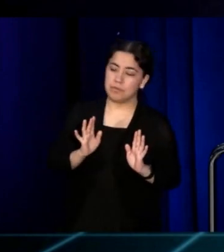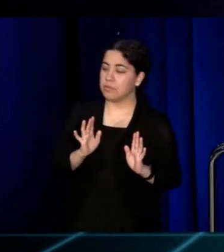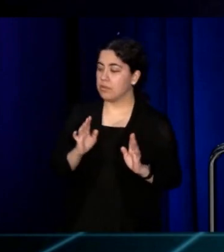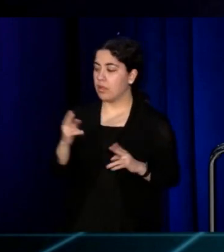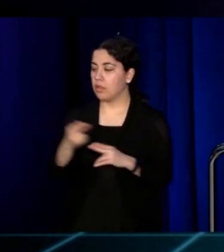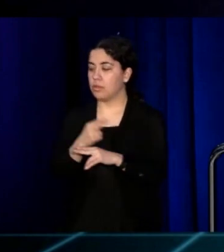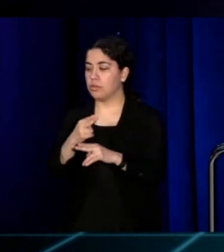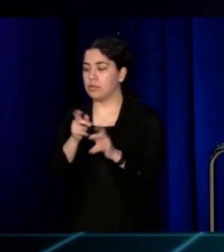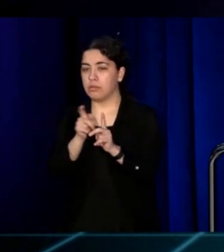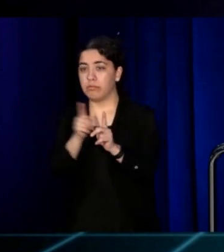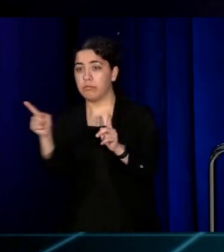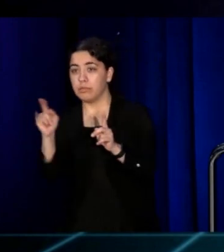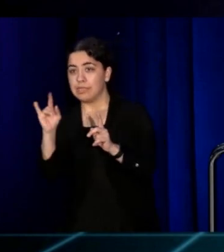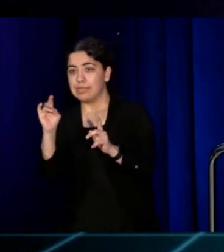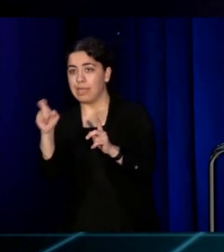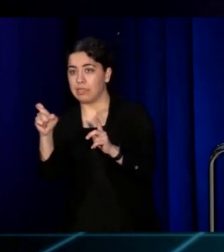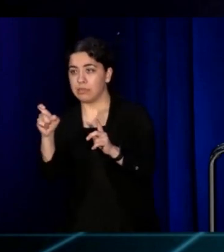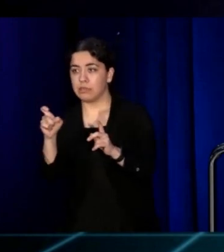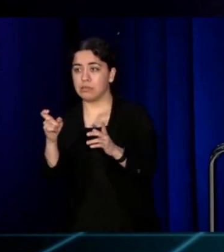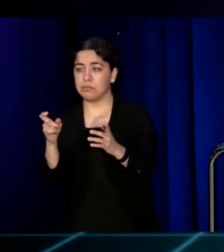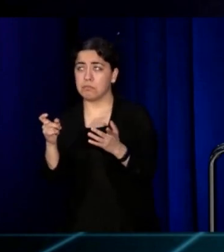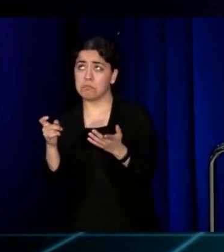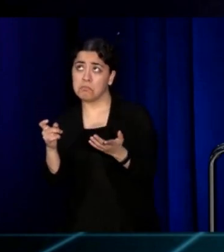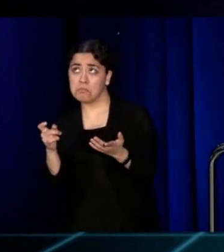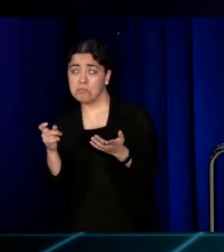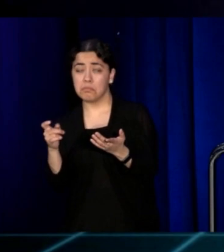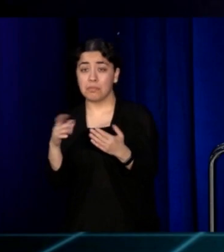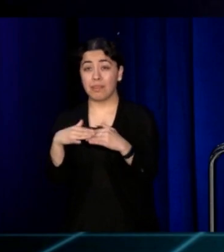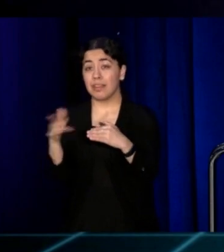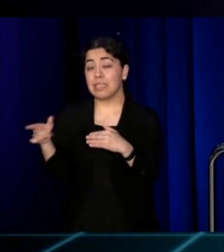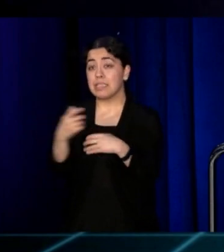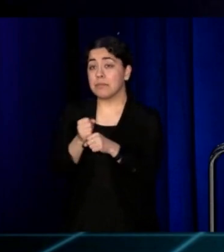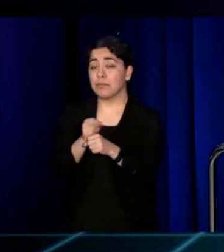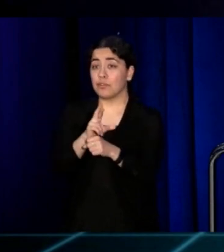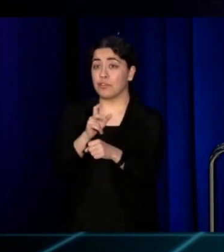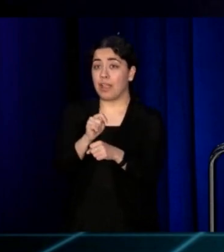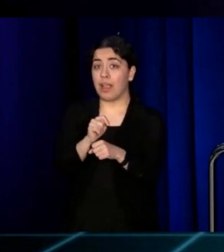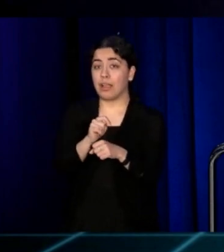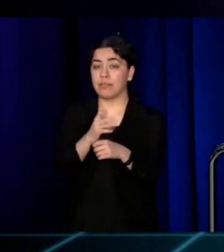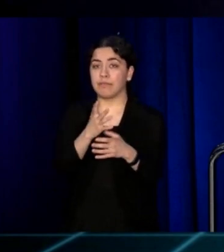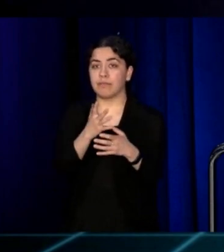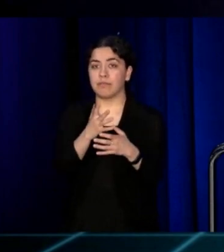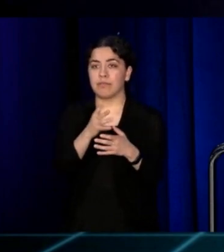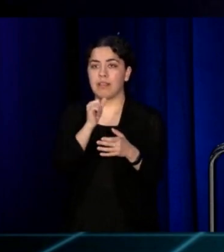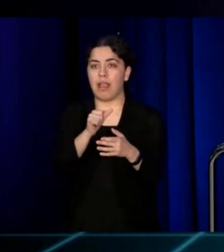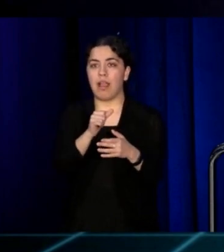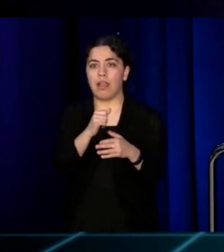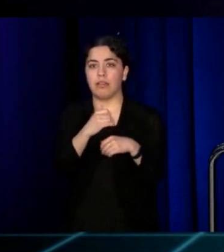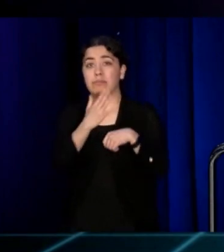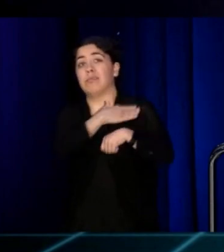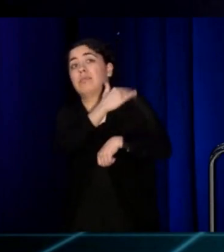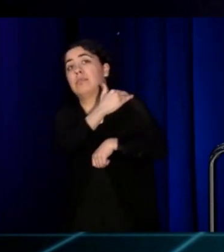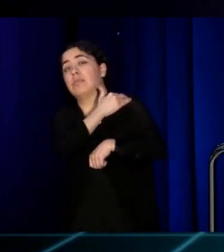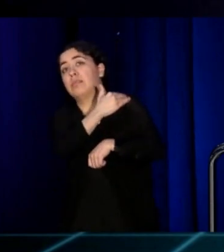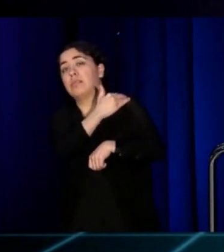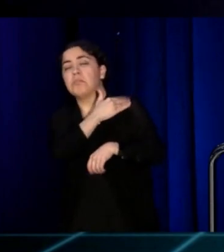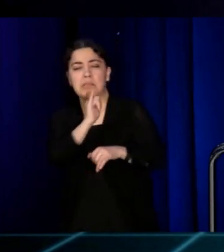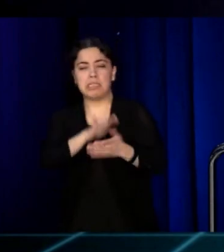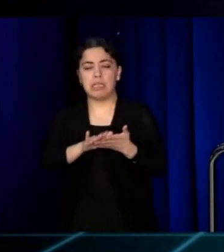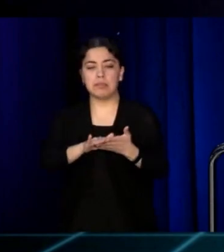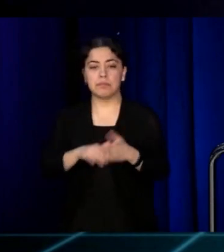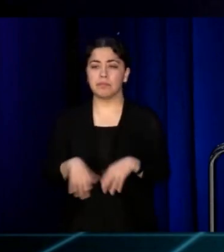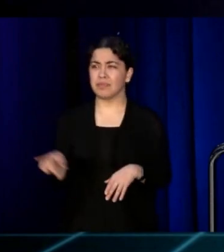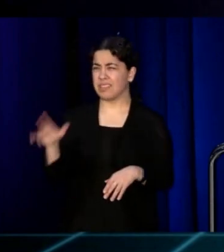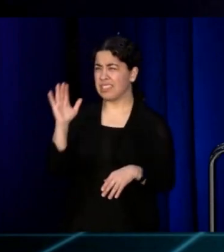an index, I guess. But this will at least make React stop yelling at you, so that's pretty nice. This seems